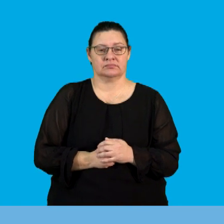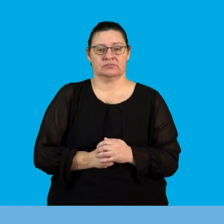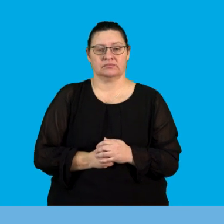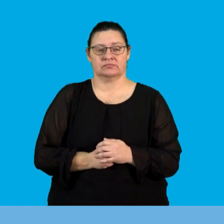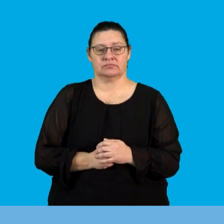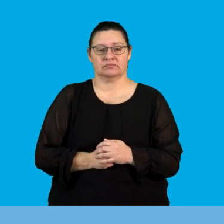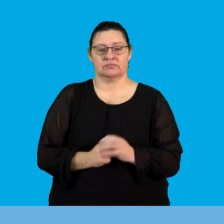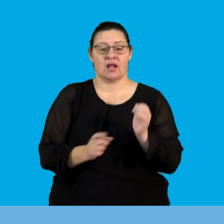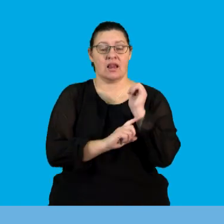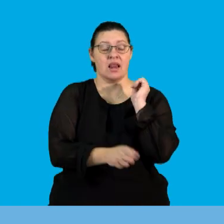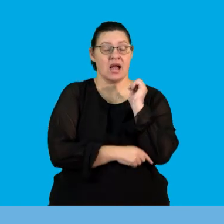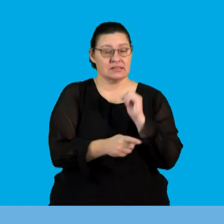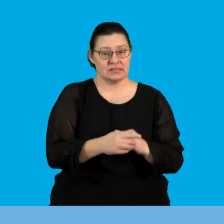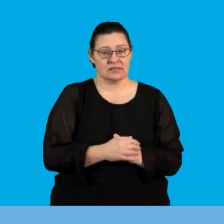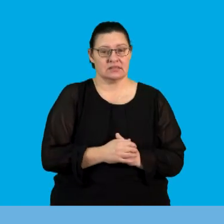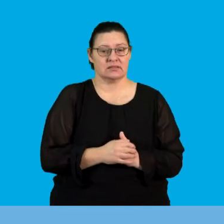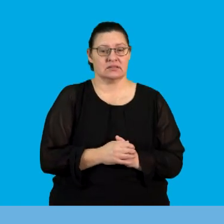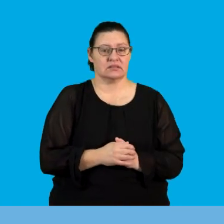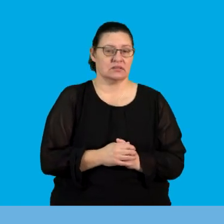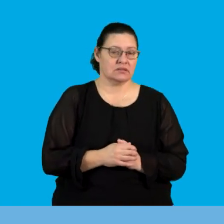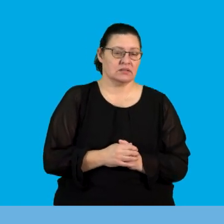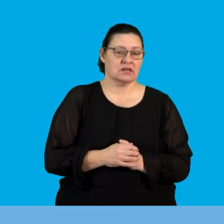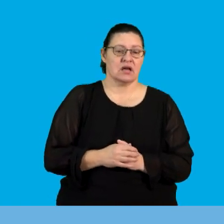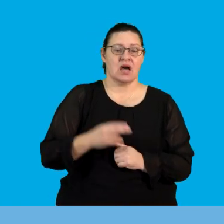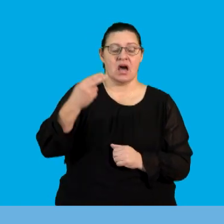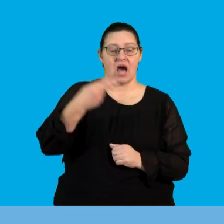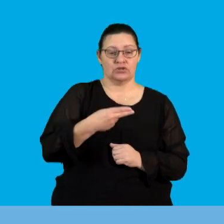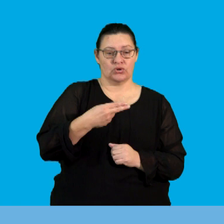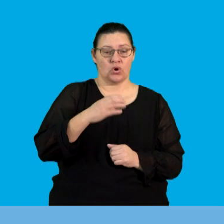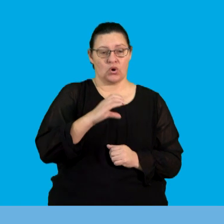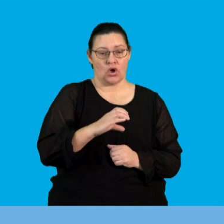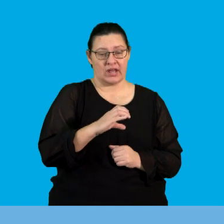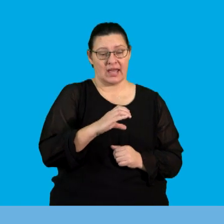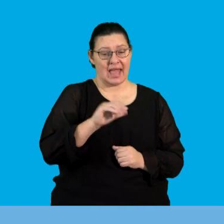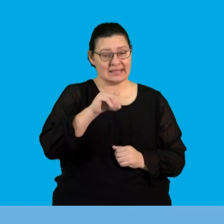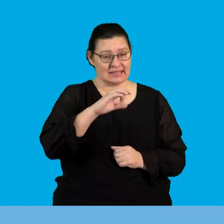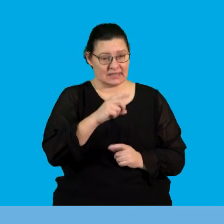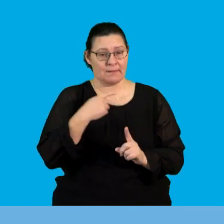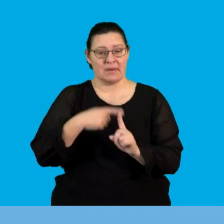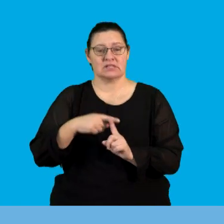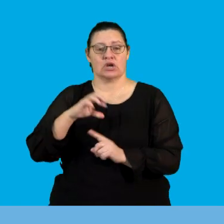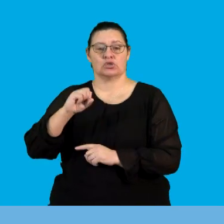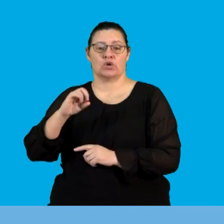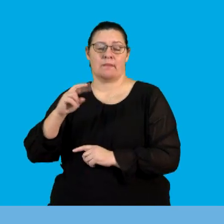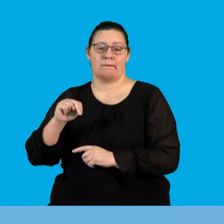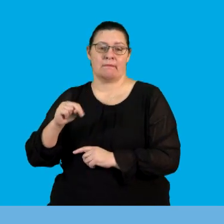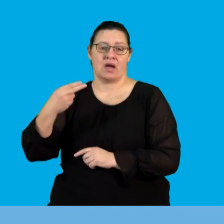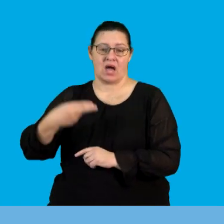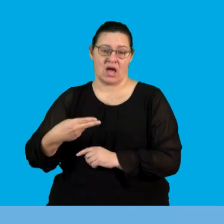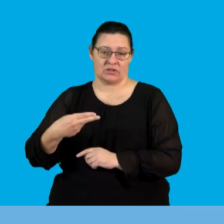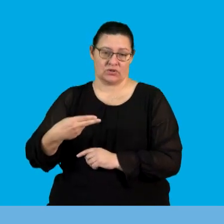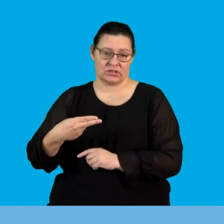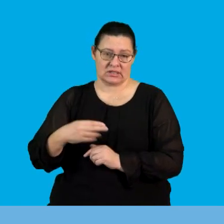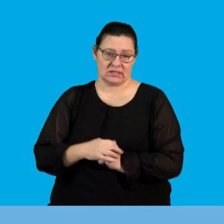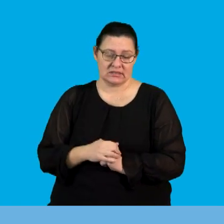We have it there. And then the last question given to us is hydrochloric acid plus sodium hydroxide. So this is a very